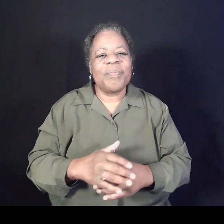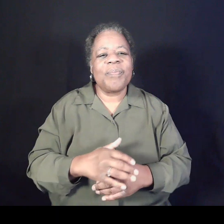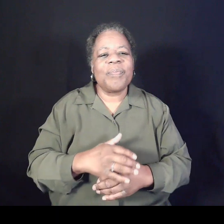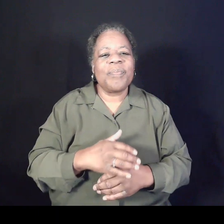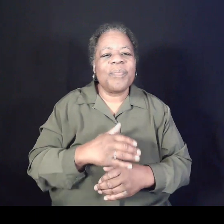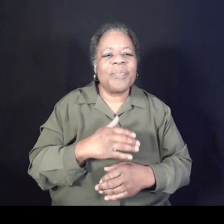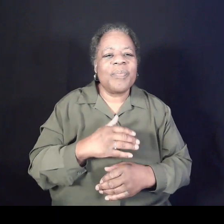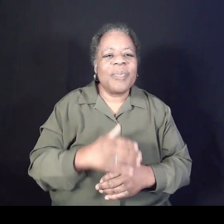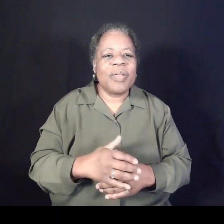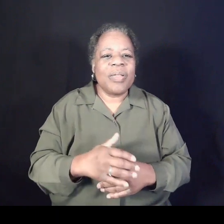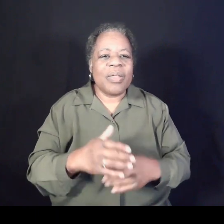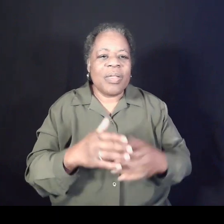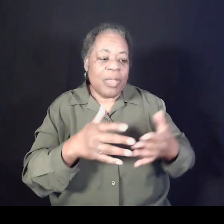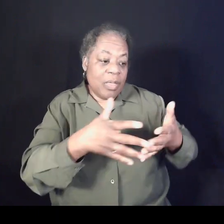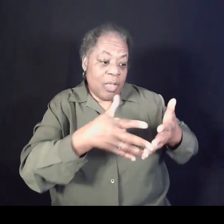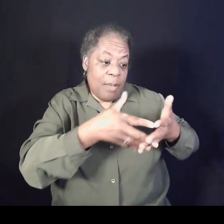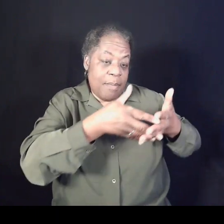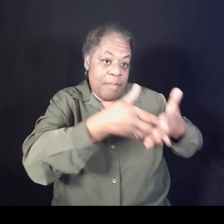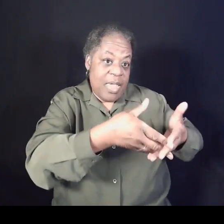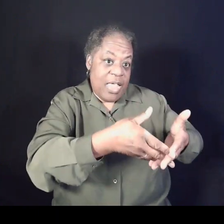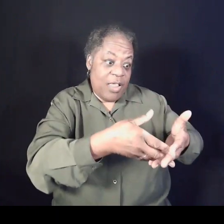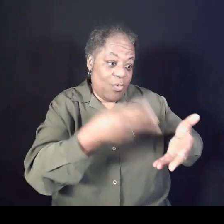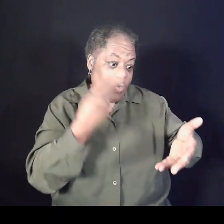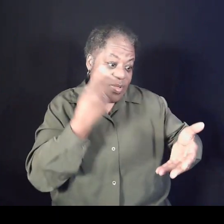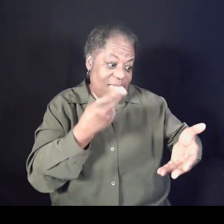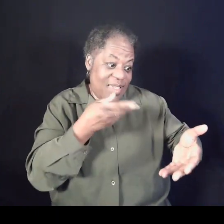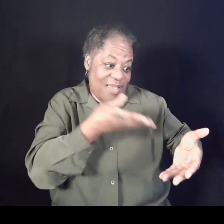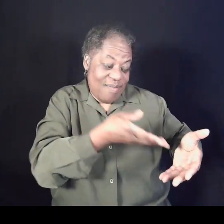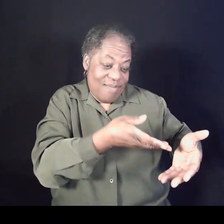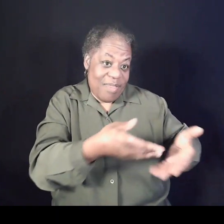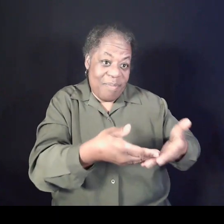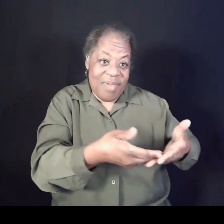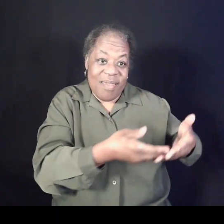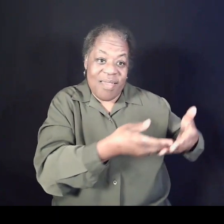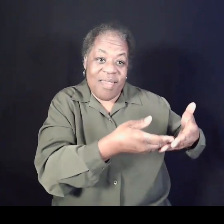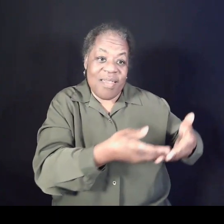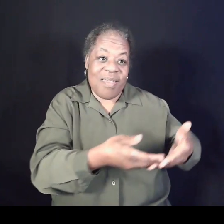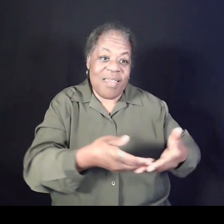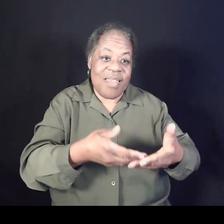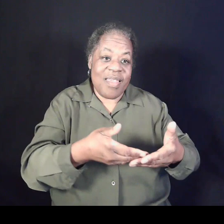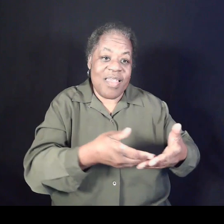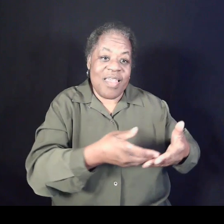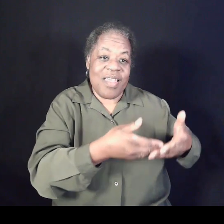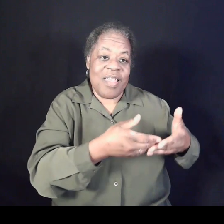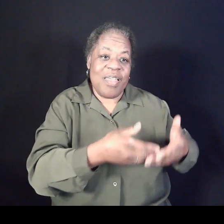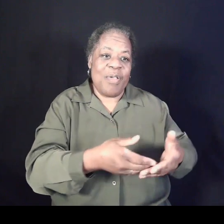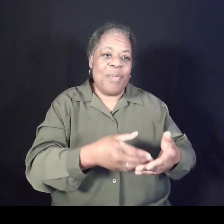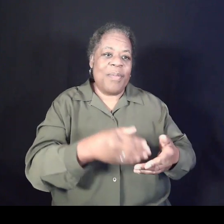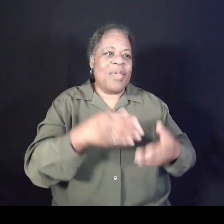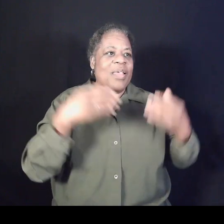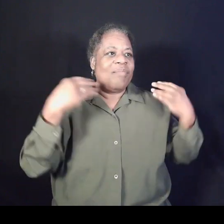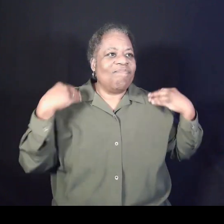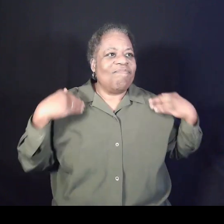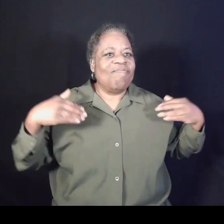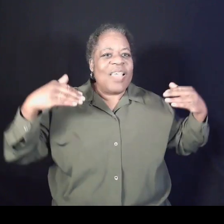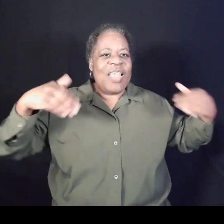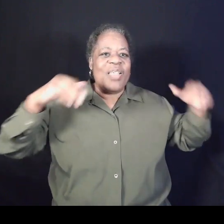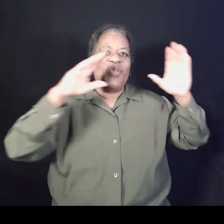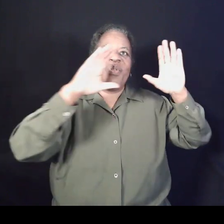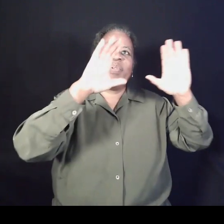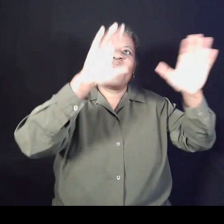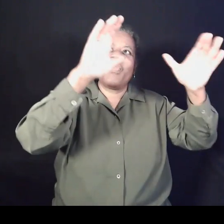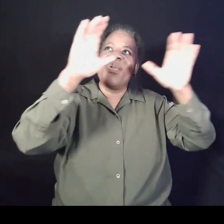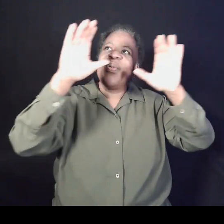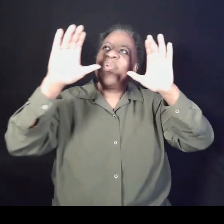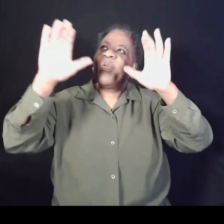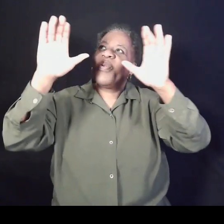Deo. See him in a manger lay, whom the choirs of angels